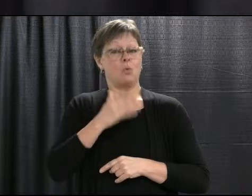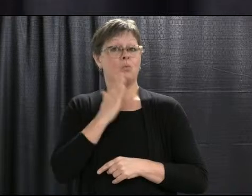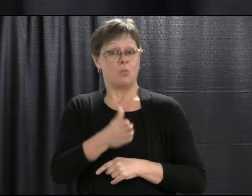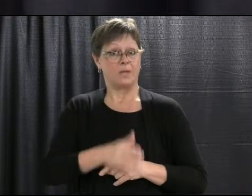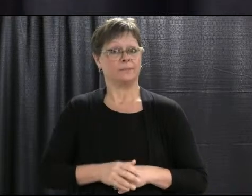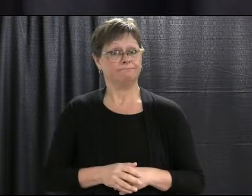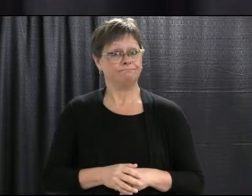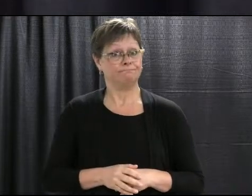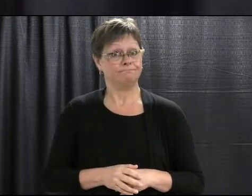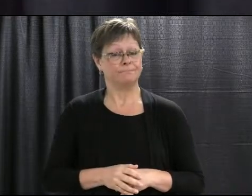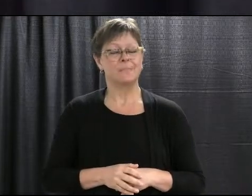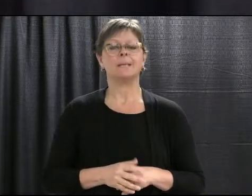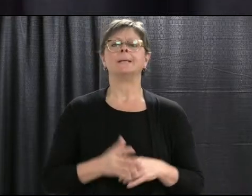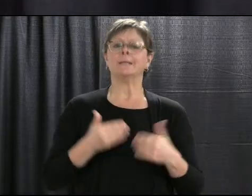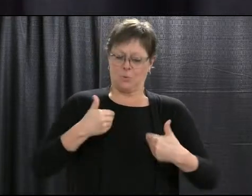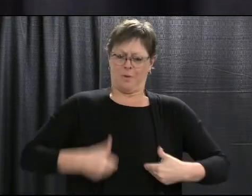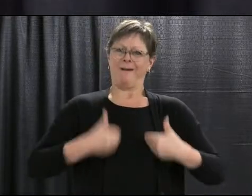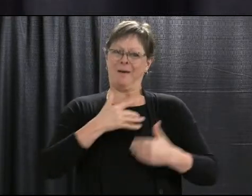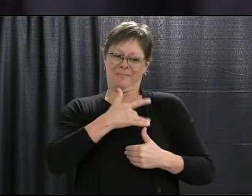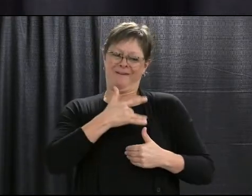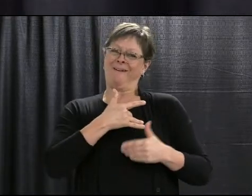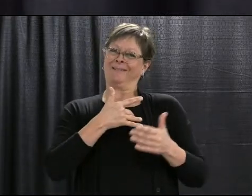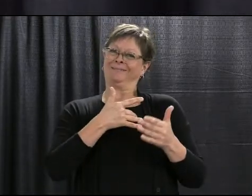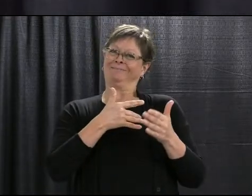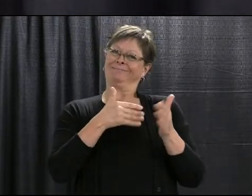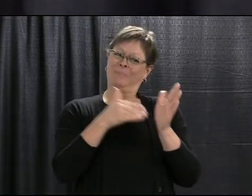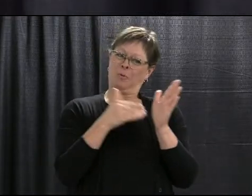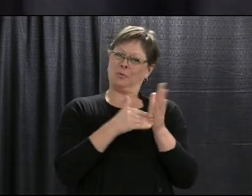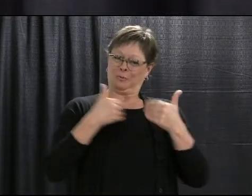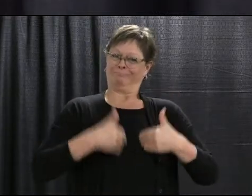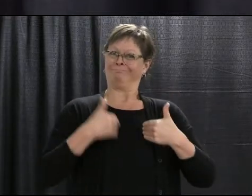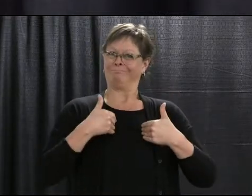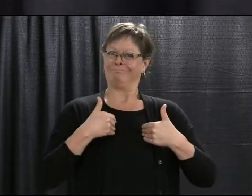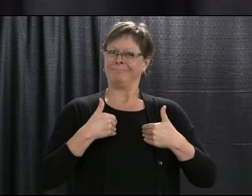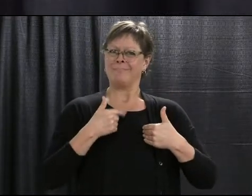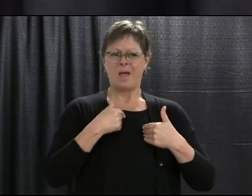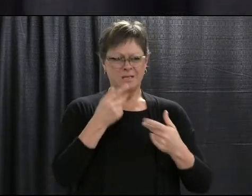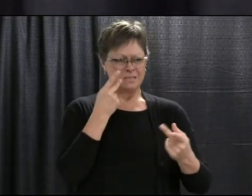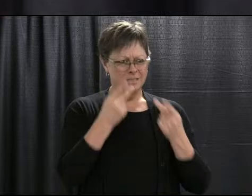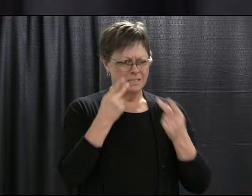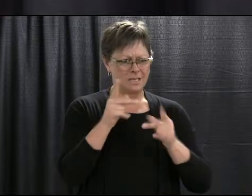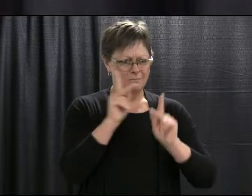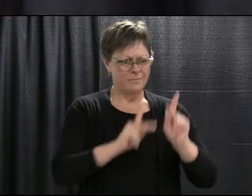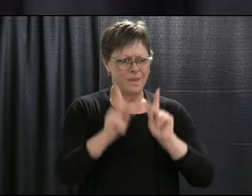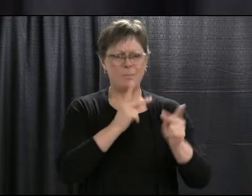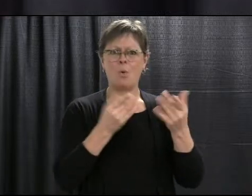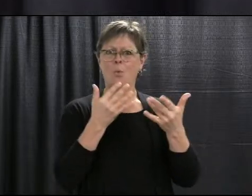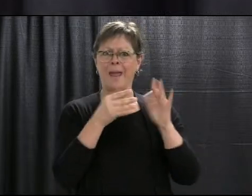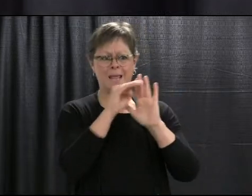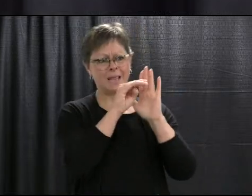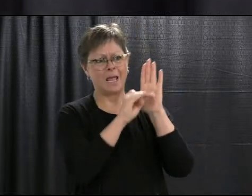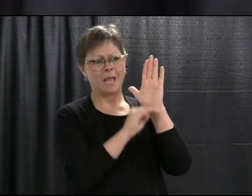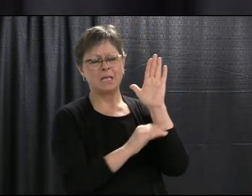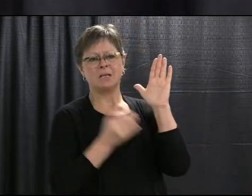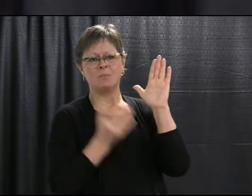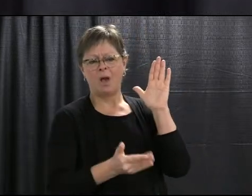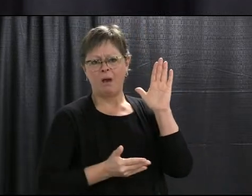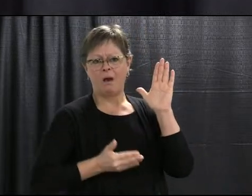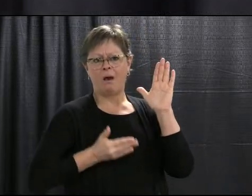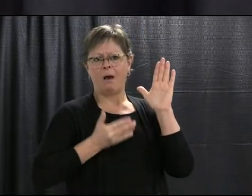So as a cardiologist, I feel the hardship of people on the wait list longer than we'd like them to be